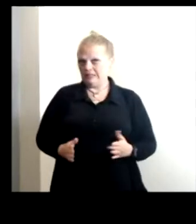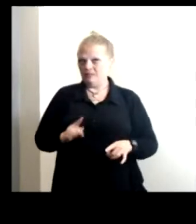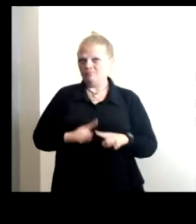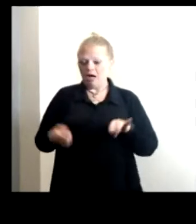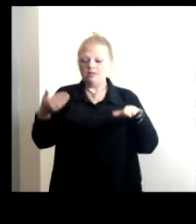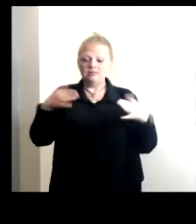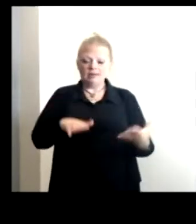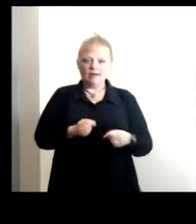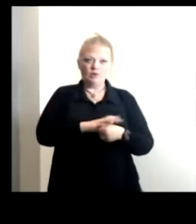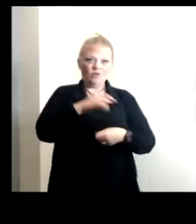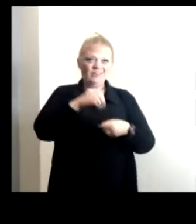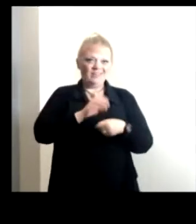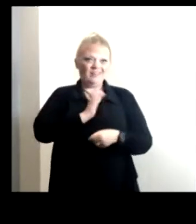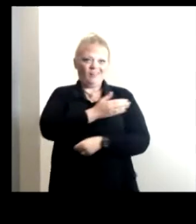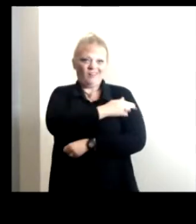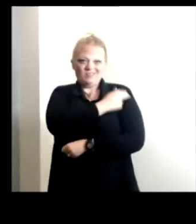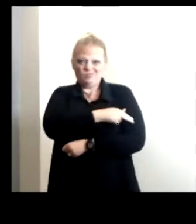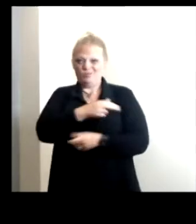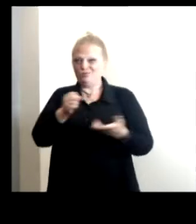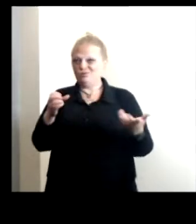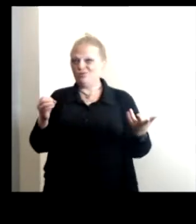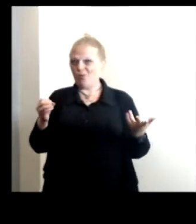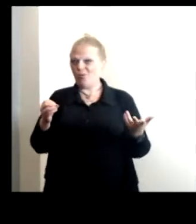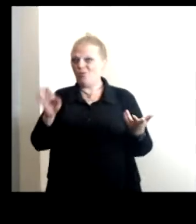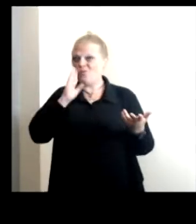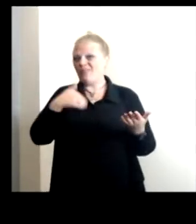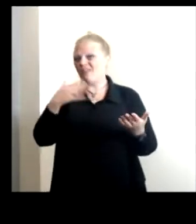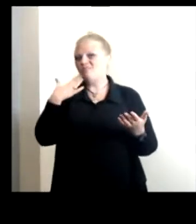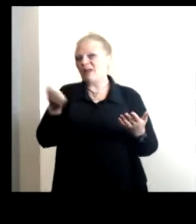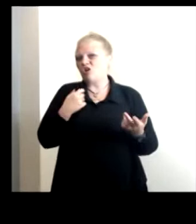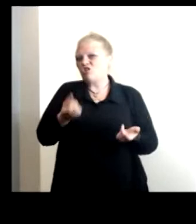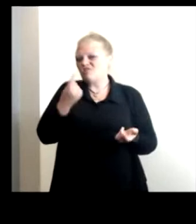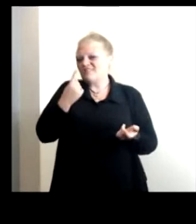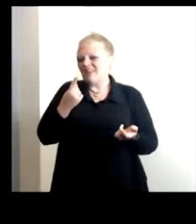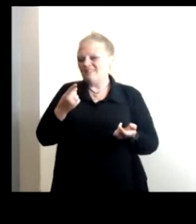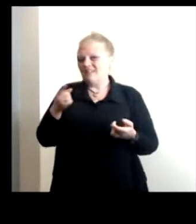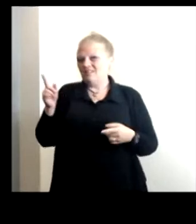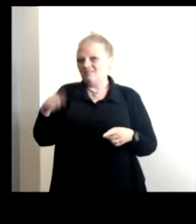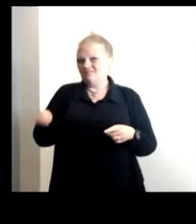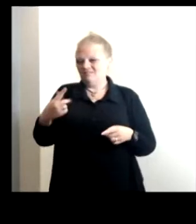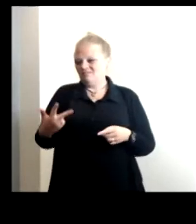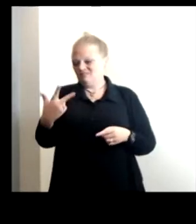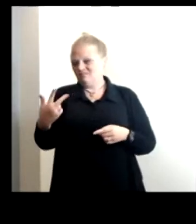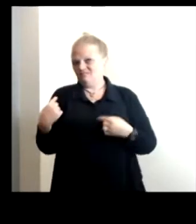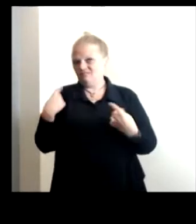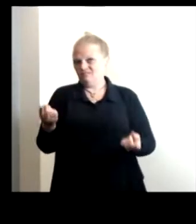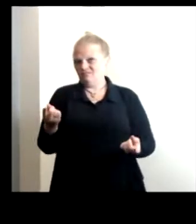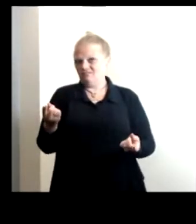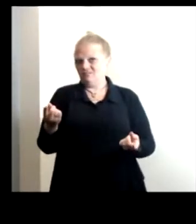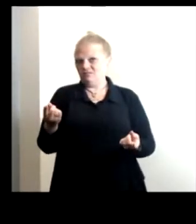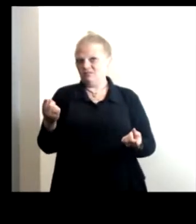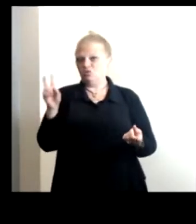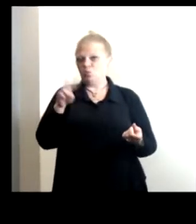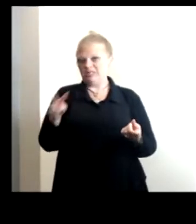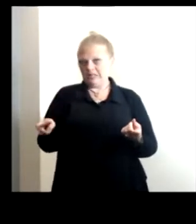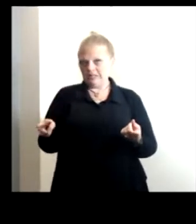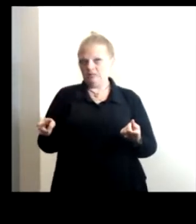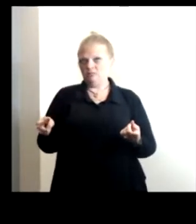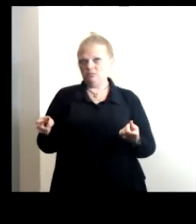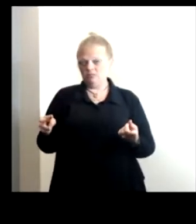did die of COVID in our hospital. So we'll have better understanding of the individuals who perished since the